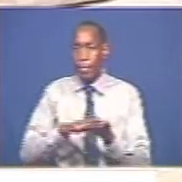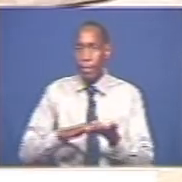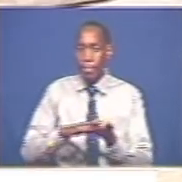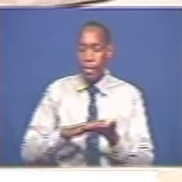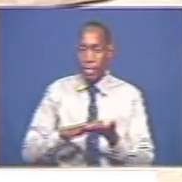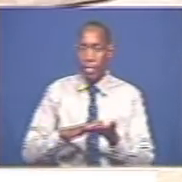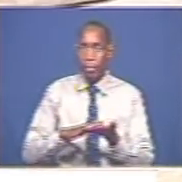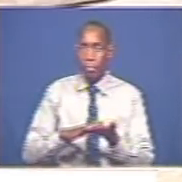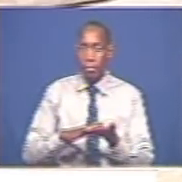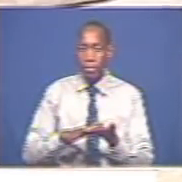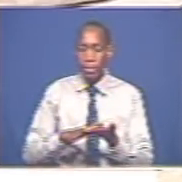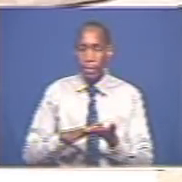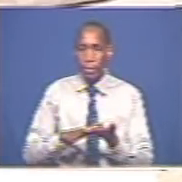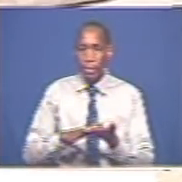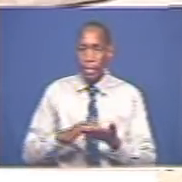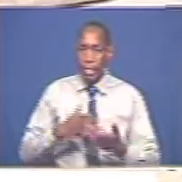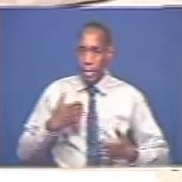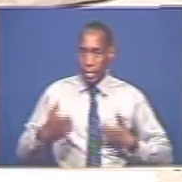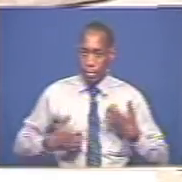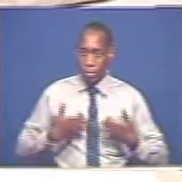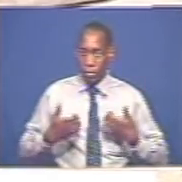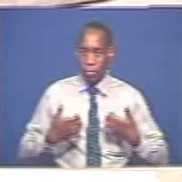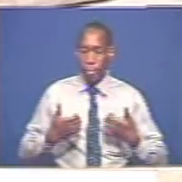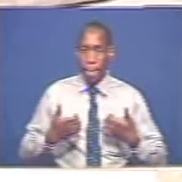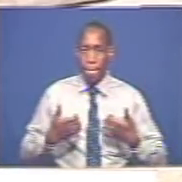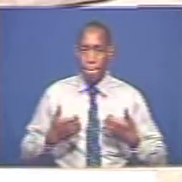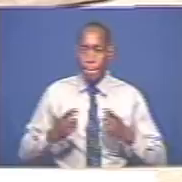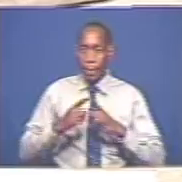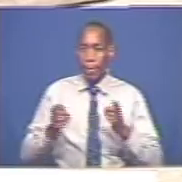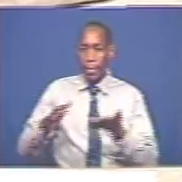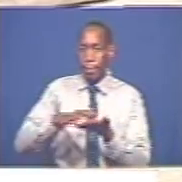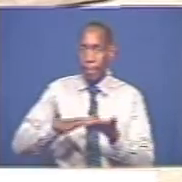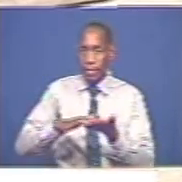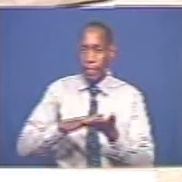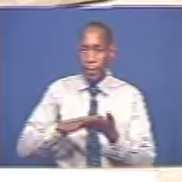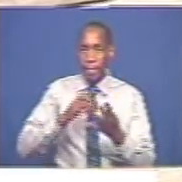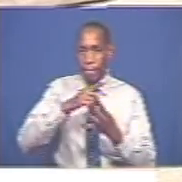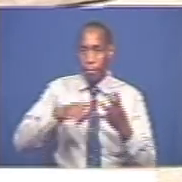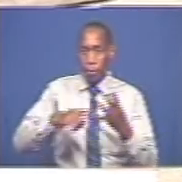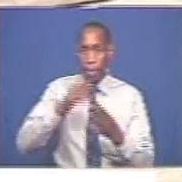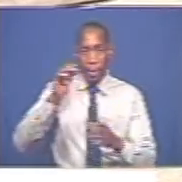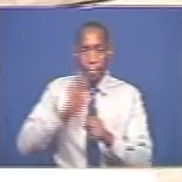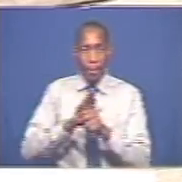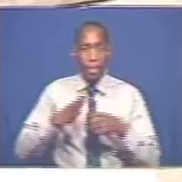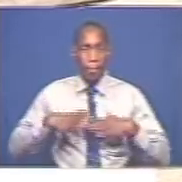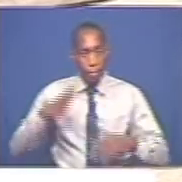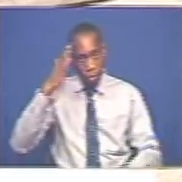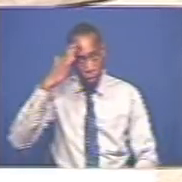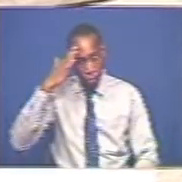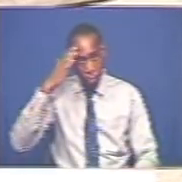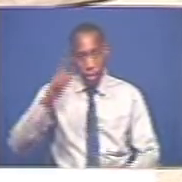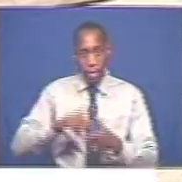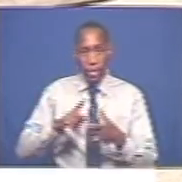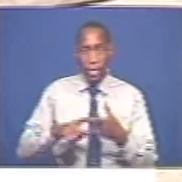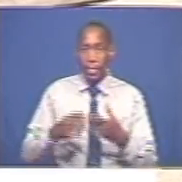compartments of temperament or classification of temperament, but the basic four, which are understood by most people. Then